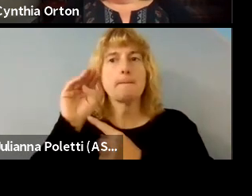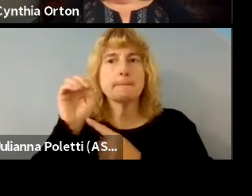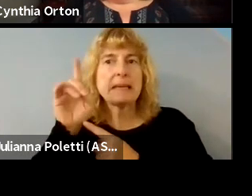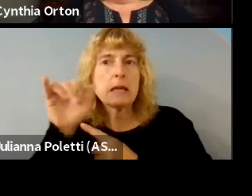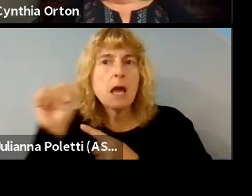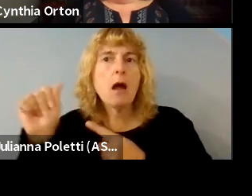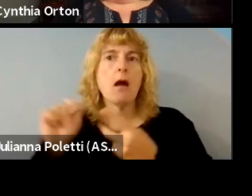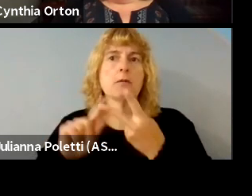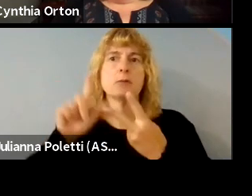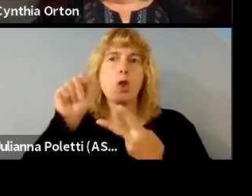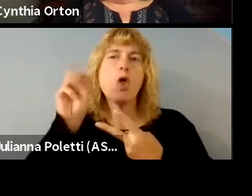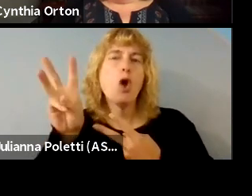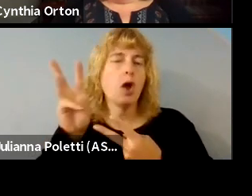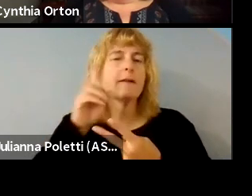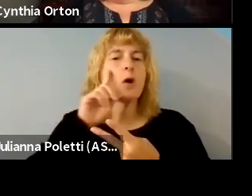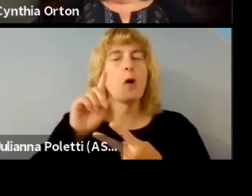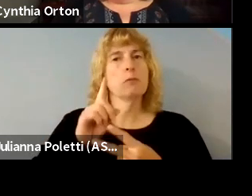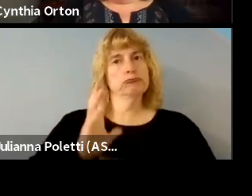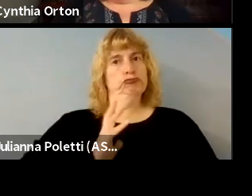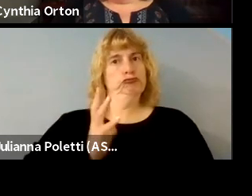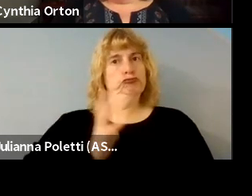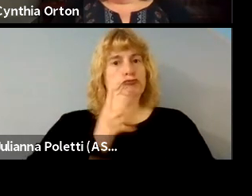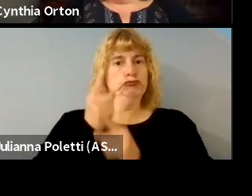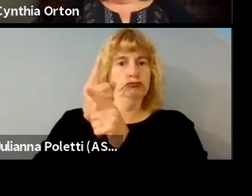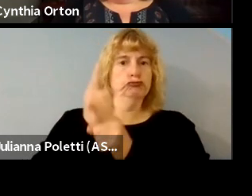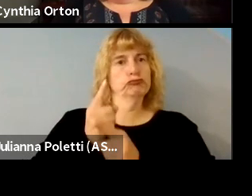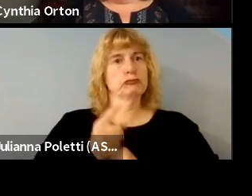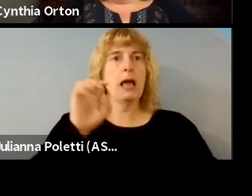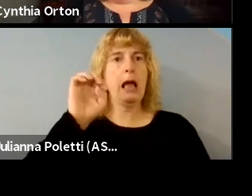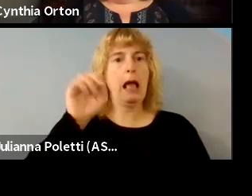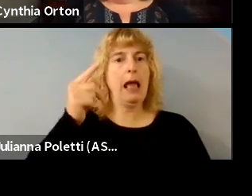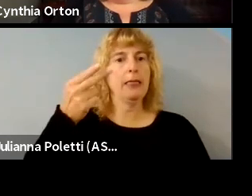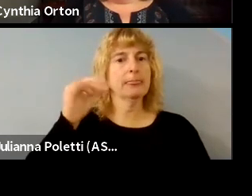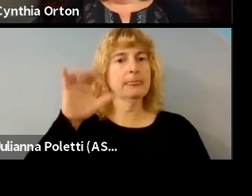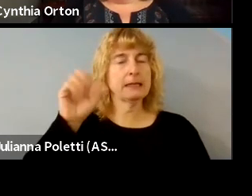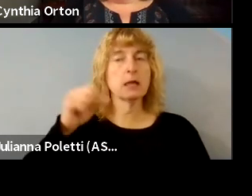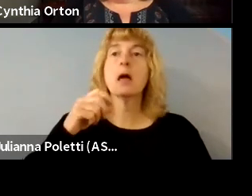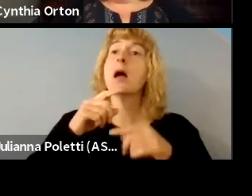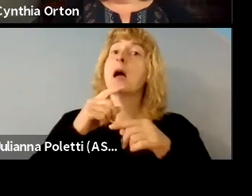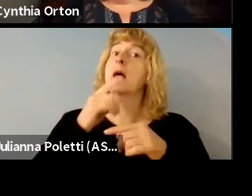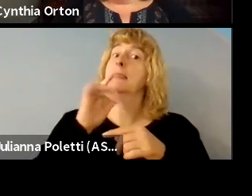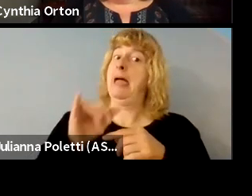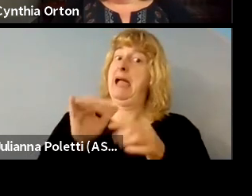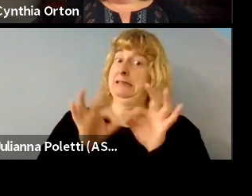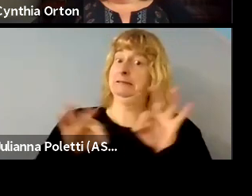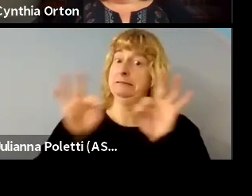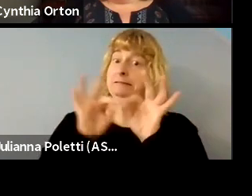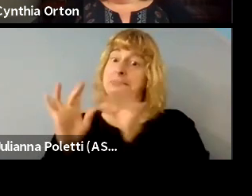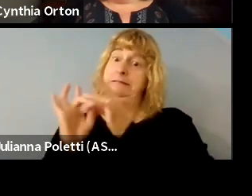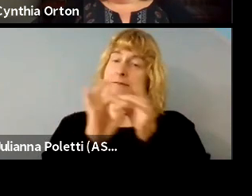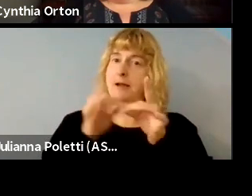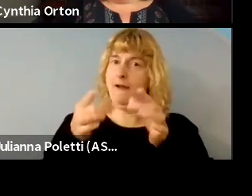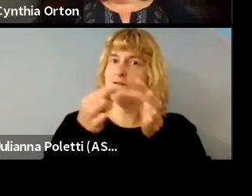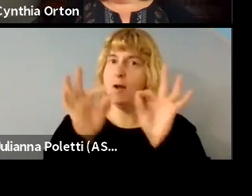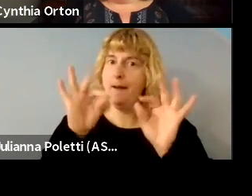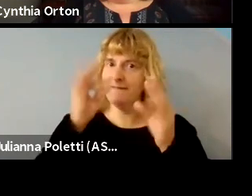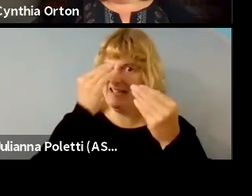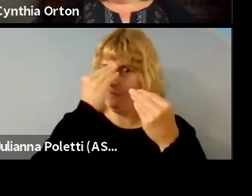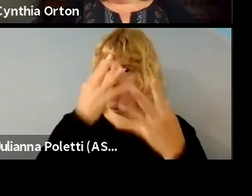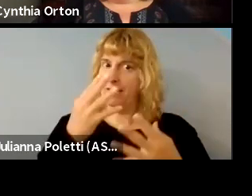areas that we cover are the Freedom of Information and Open Meetings Acts, because when it comes to information